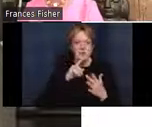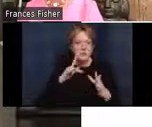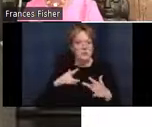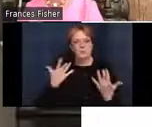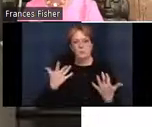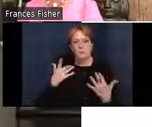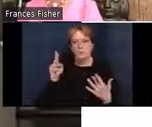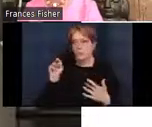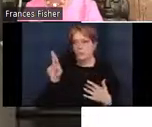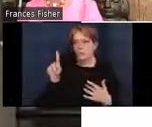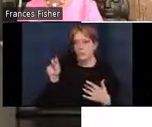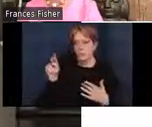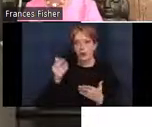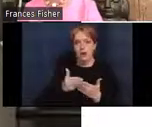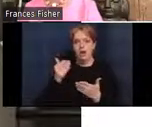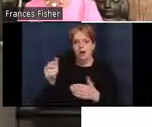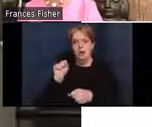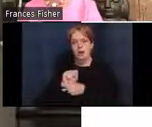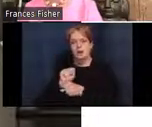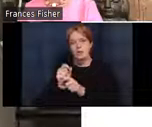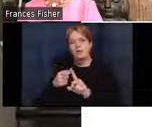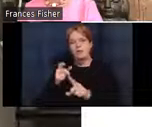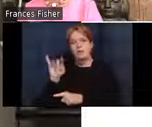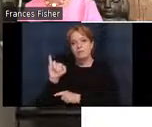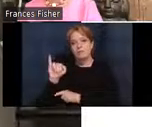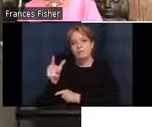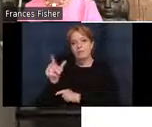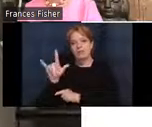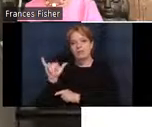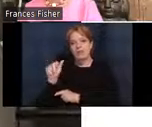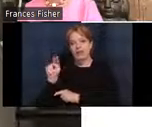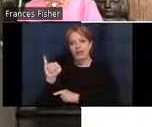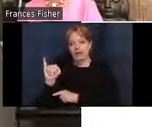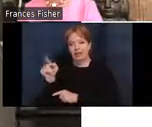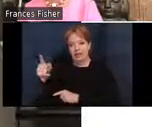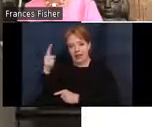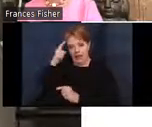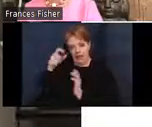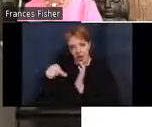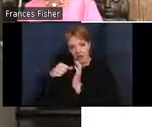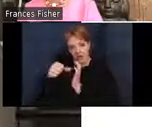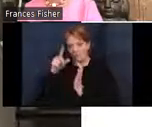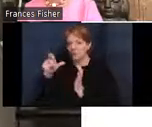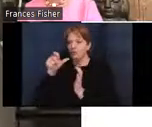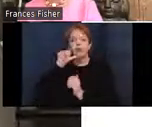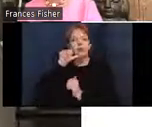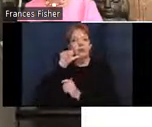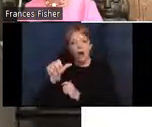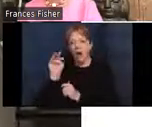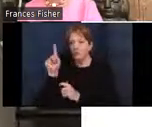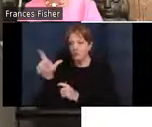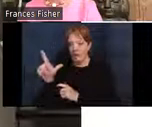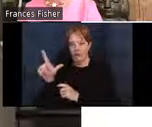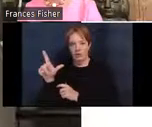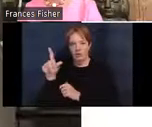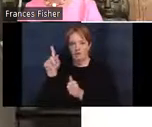that Norton had purchased a work by Amadeo Modigliani, who believed sculpture should be not be modeled, but directly carved.